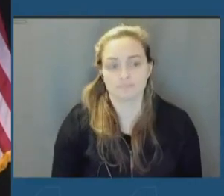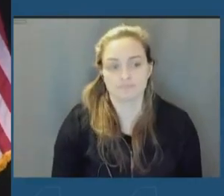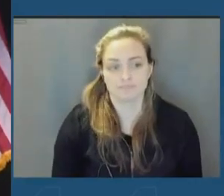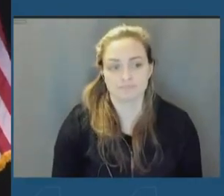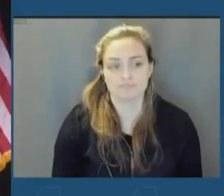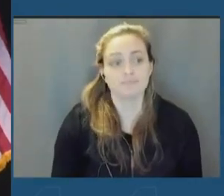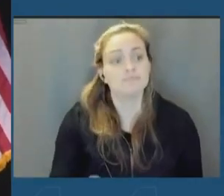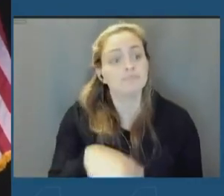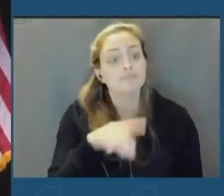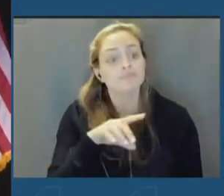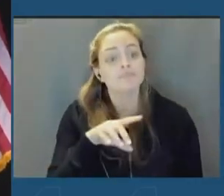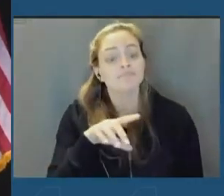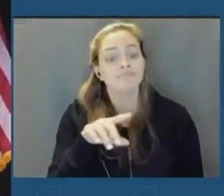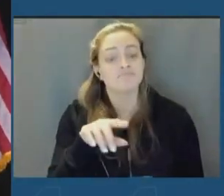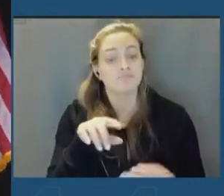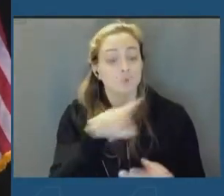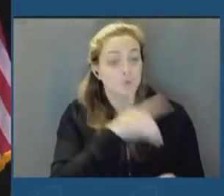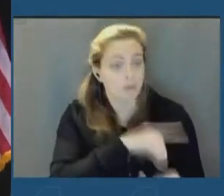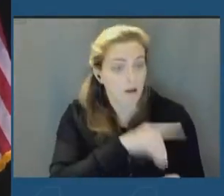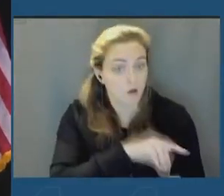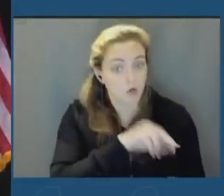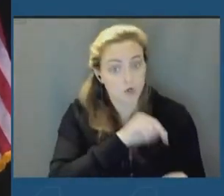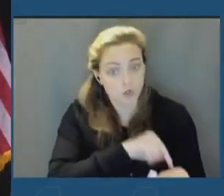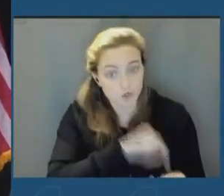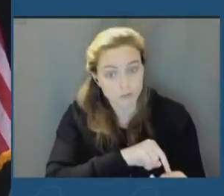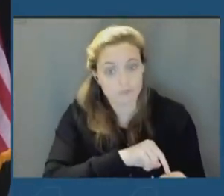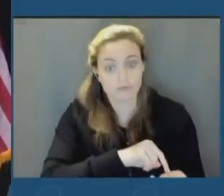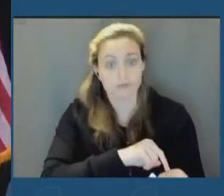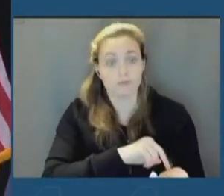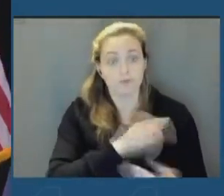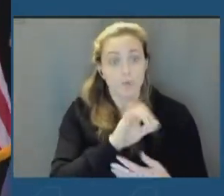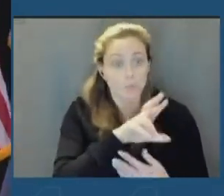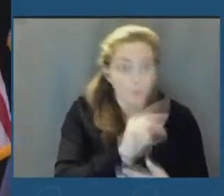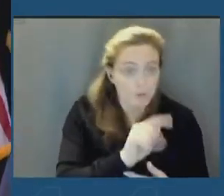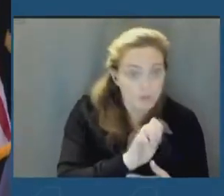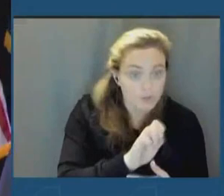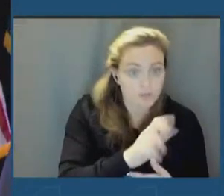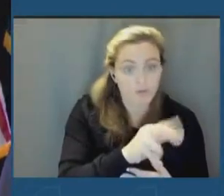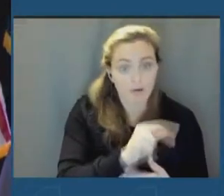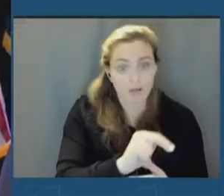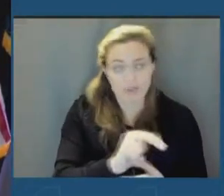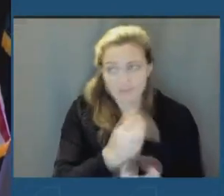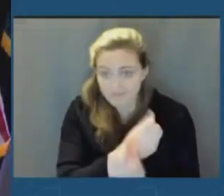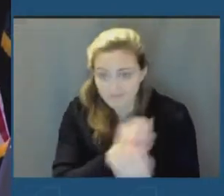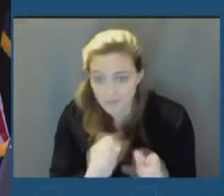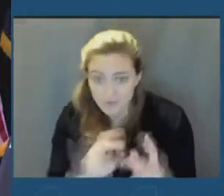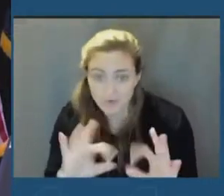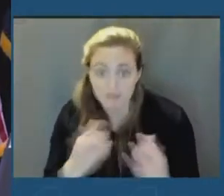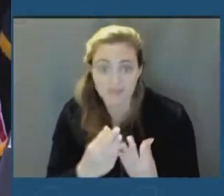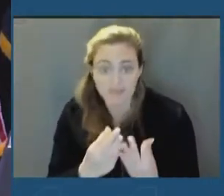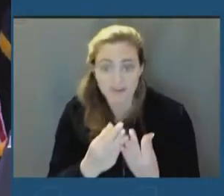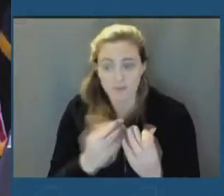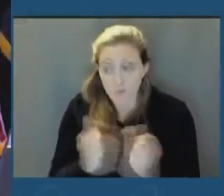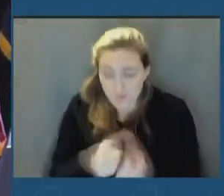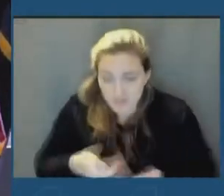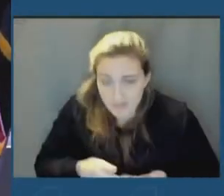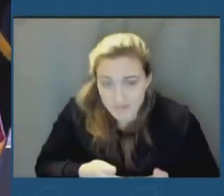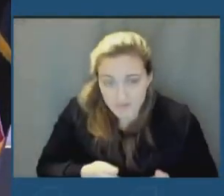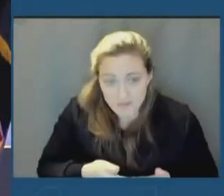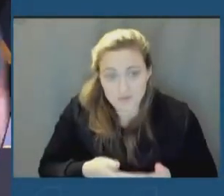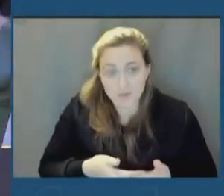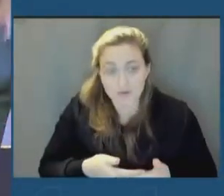Dr. Erkin and nurses Jillian, Bridget, and Colin rescued a family with an infant outside of ECMC on Grider Street and